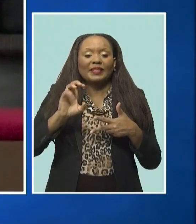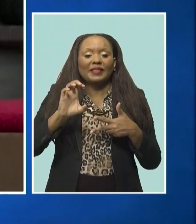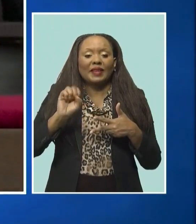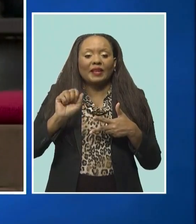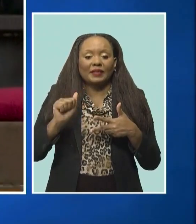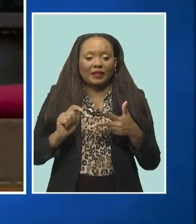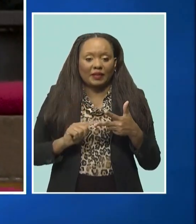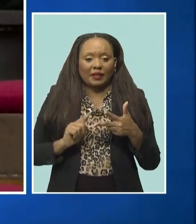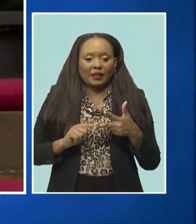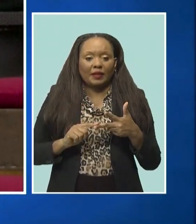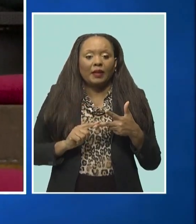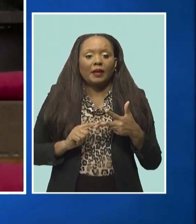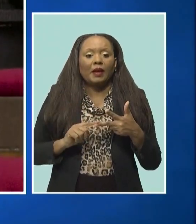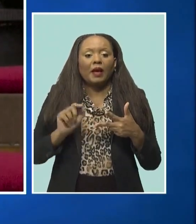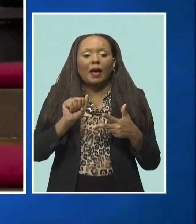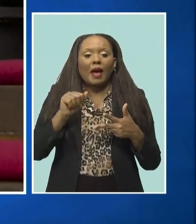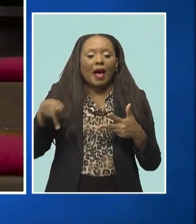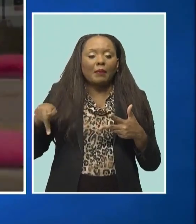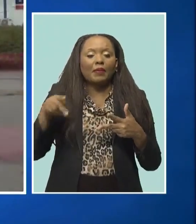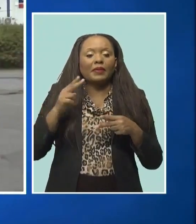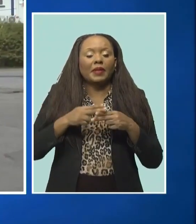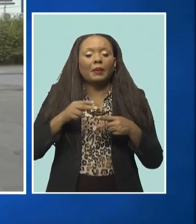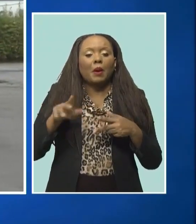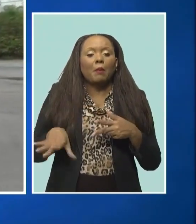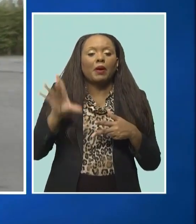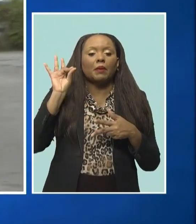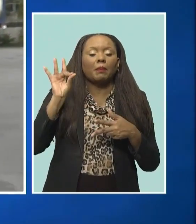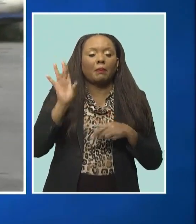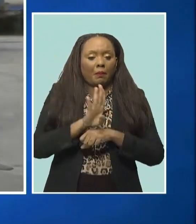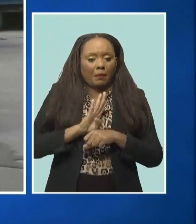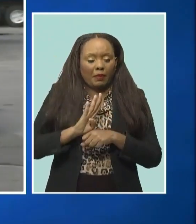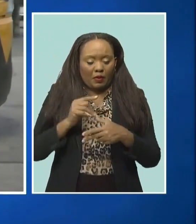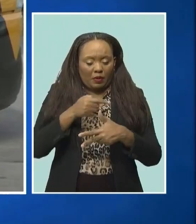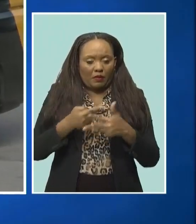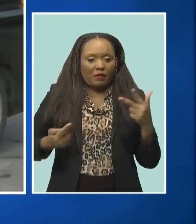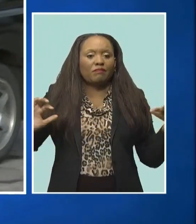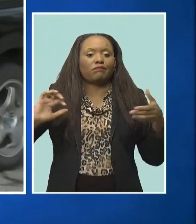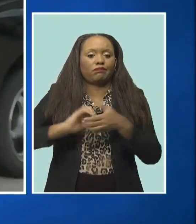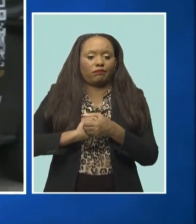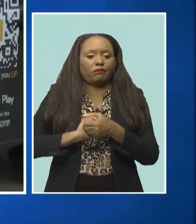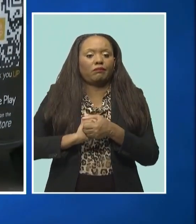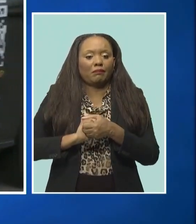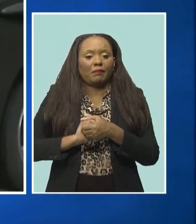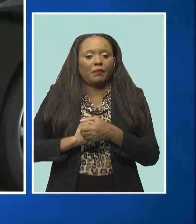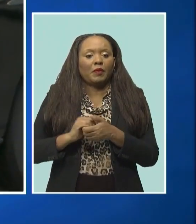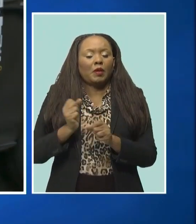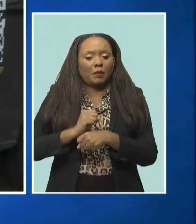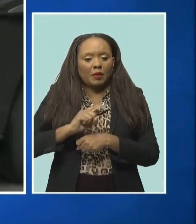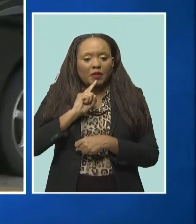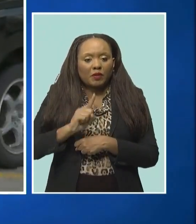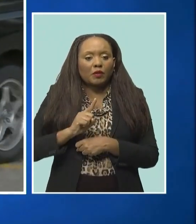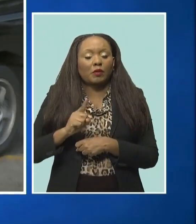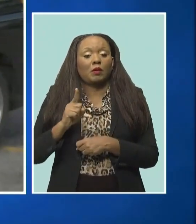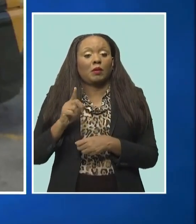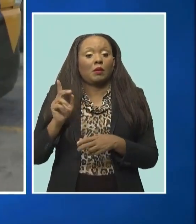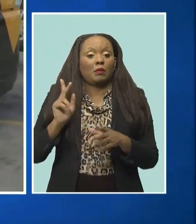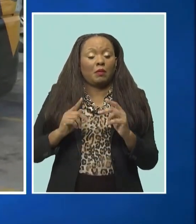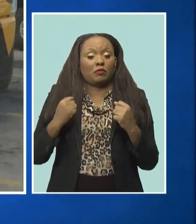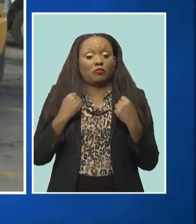process as I speak. So the government does have a mandate to address those issues through the Ministry of Health and